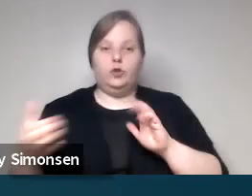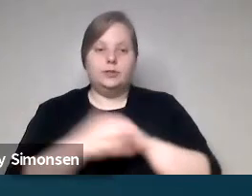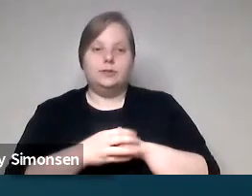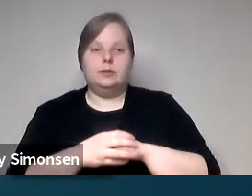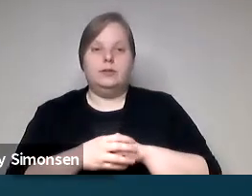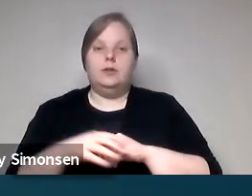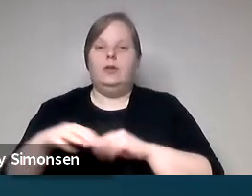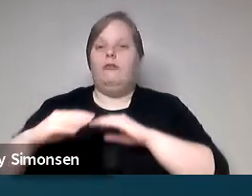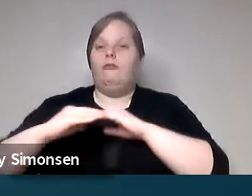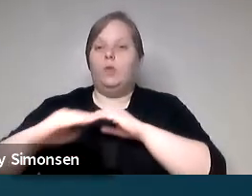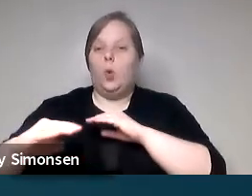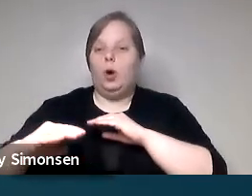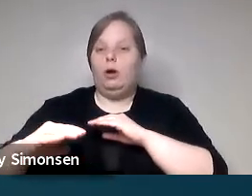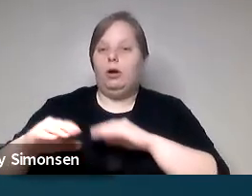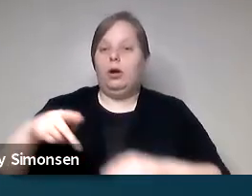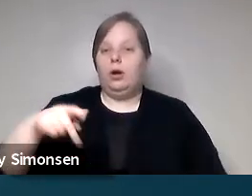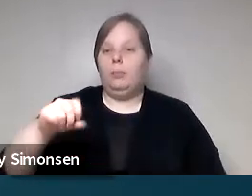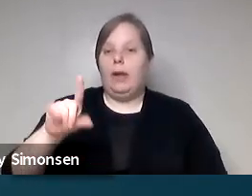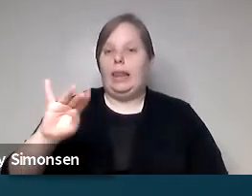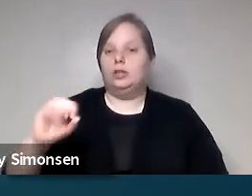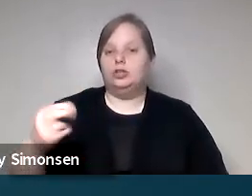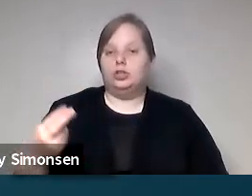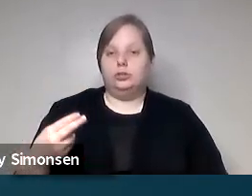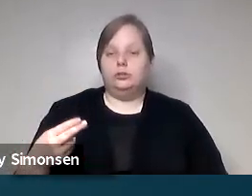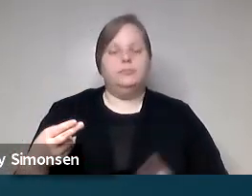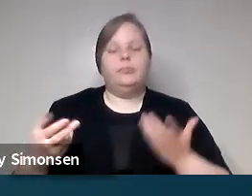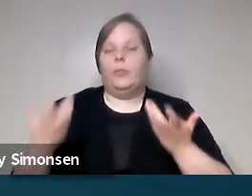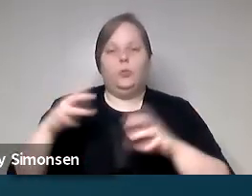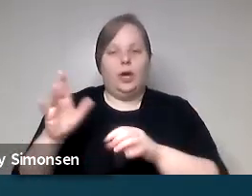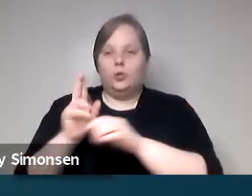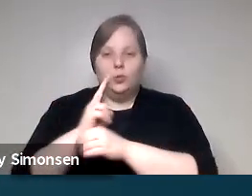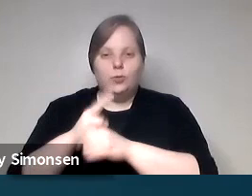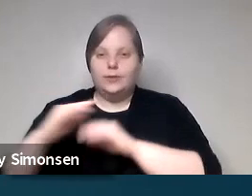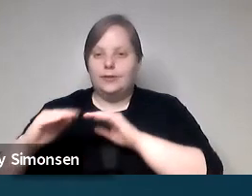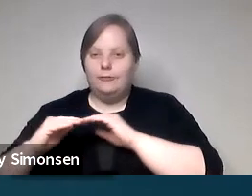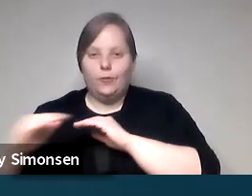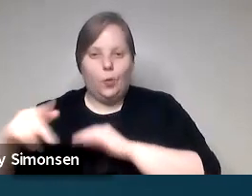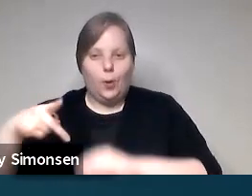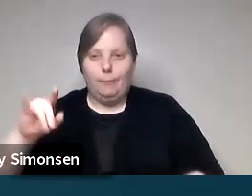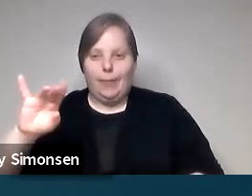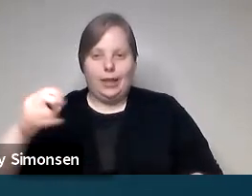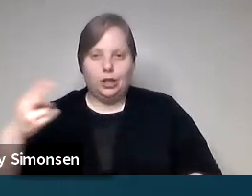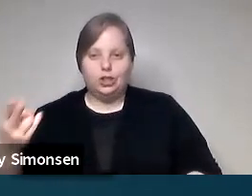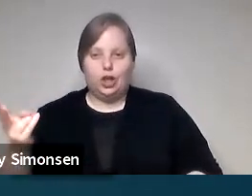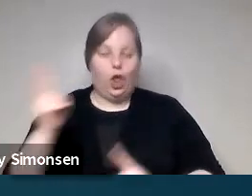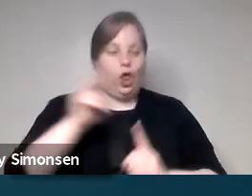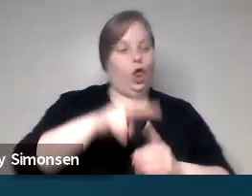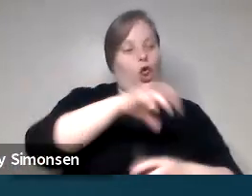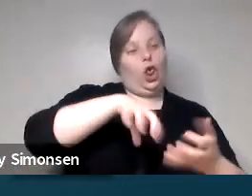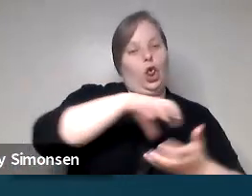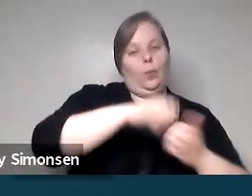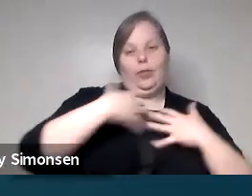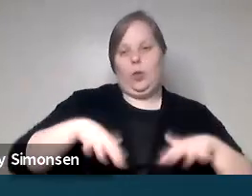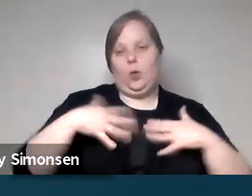polish. And I'm not sure you want to wash your laundry with a floor polish soap. So we definitely want to make sure